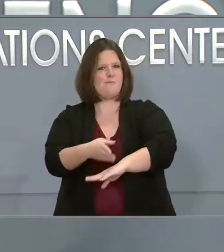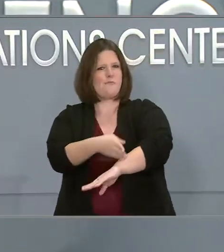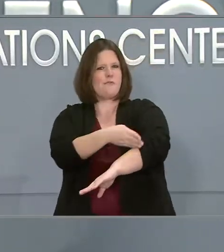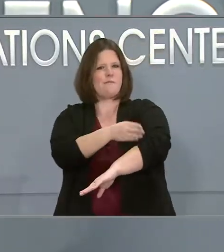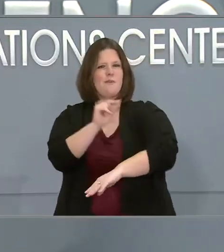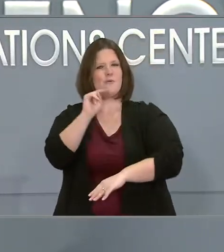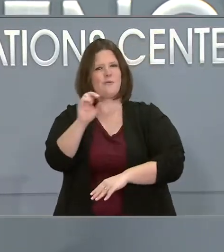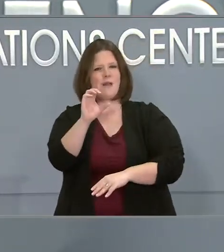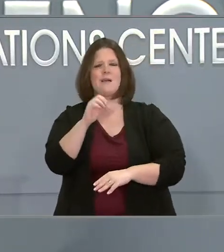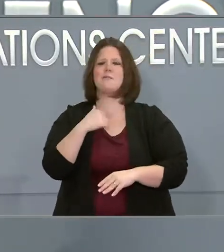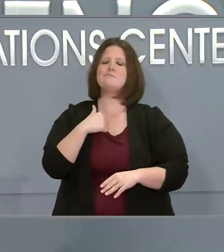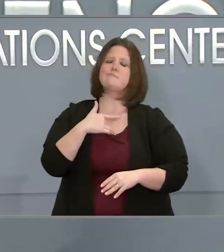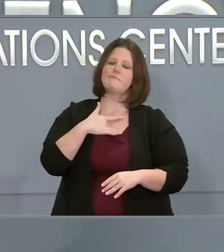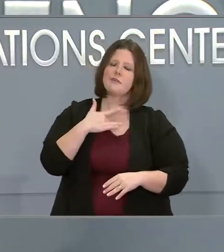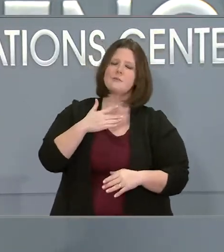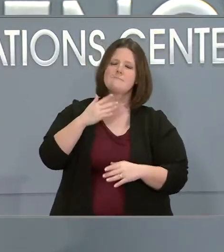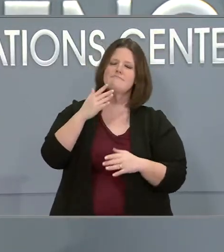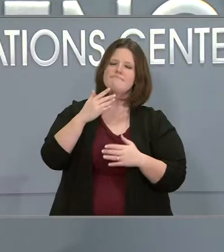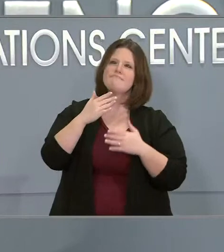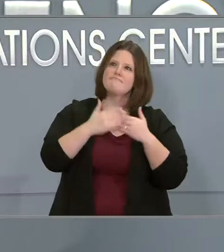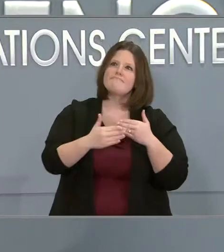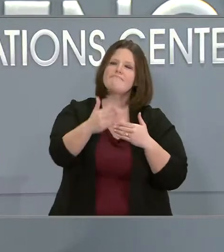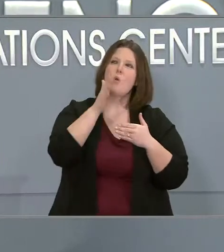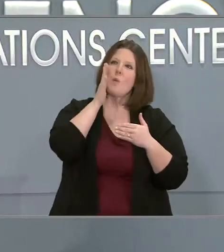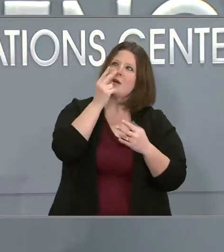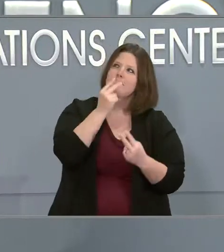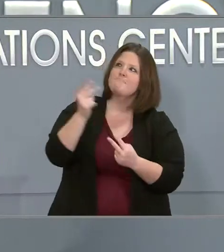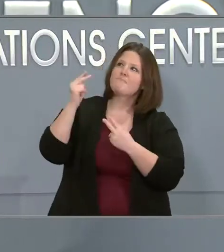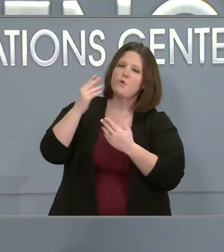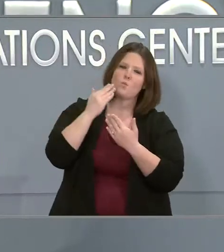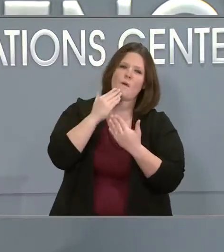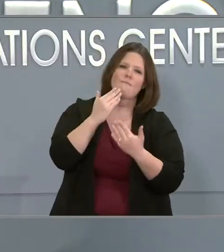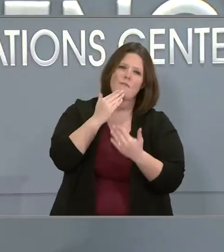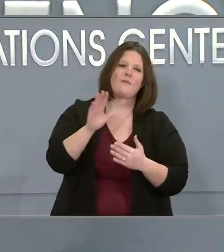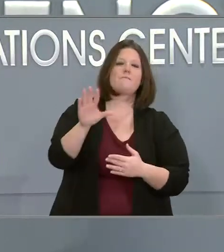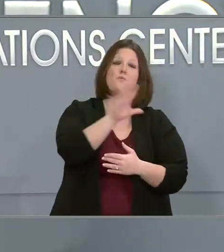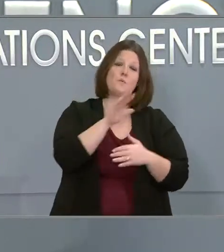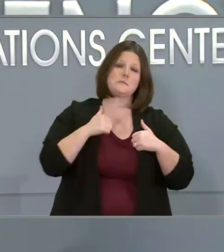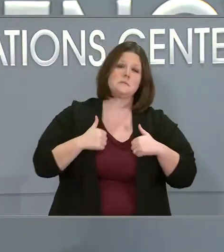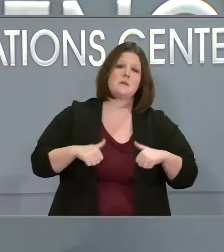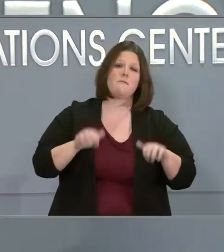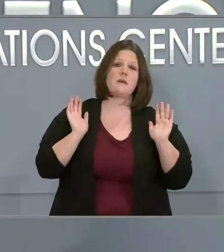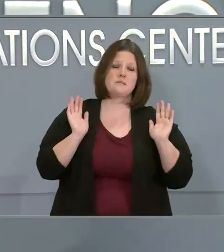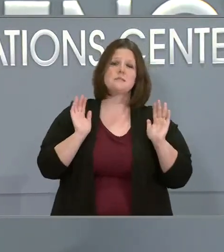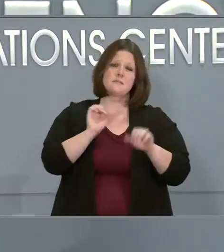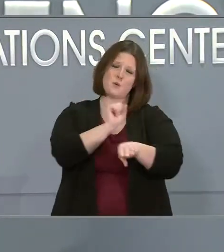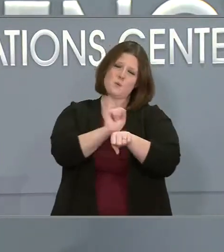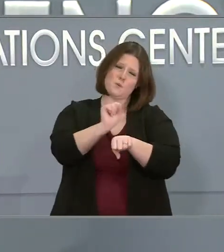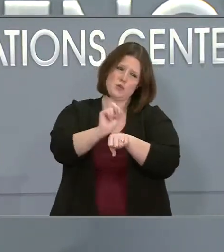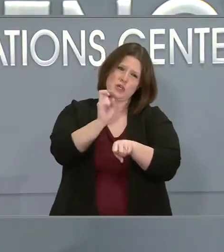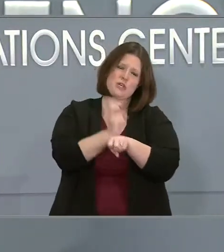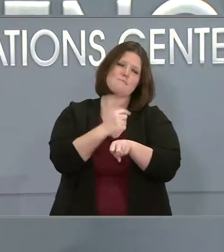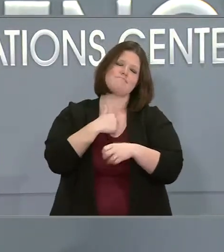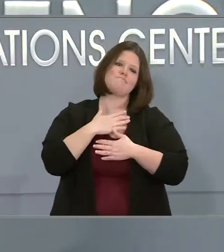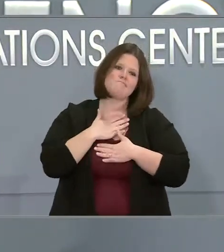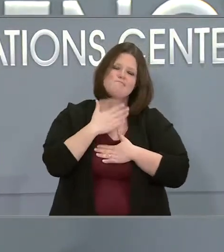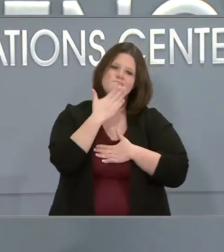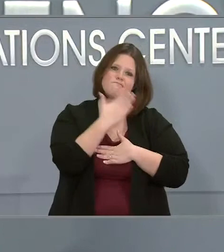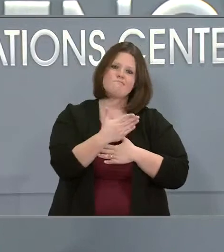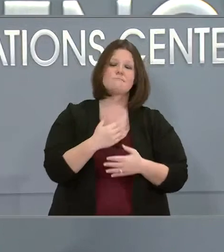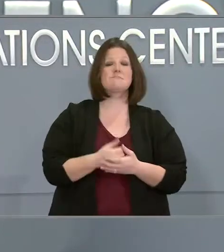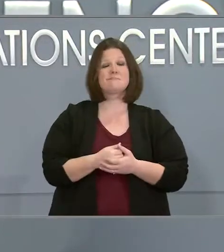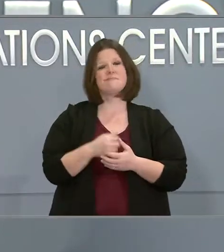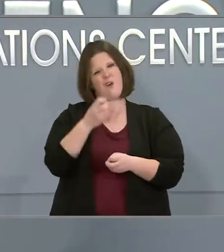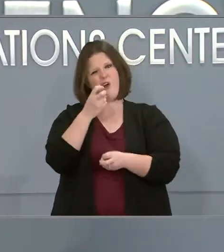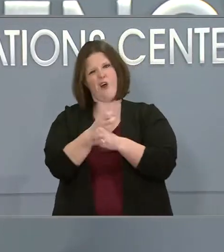I'm forever grateful for your sacrifice and hard work. And while it's hard to step away, it's the right time for me